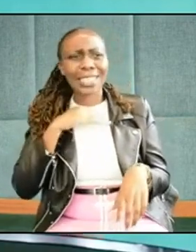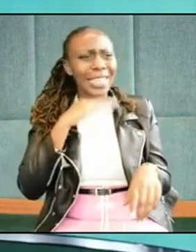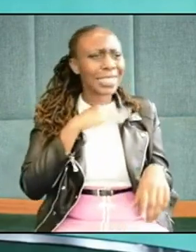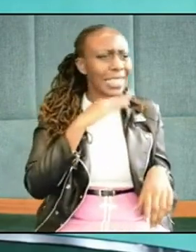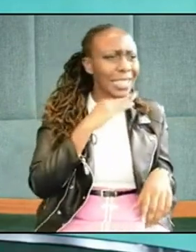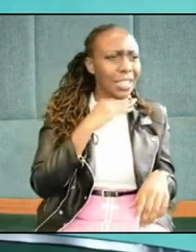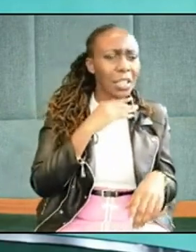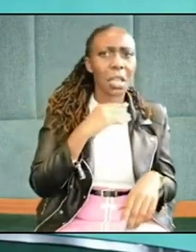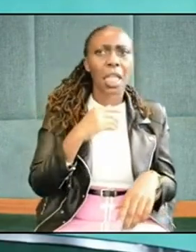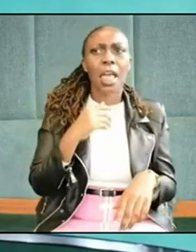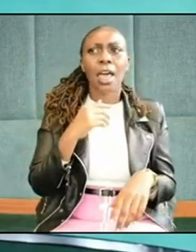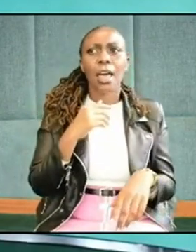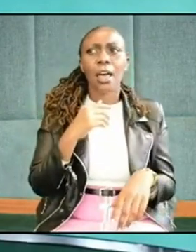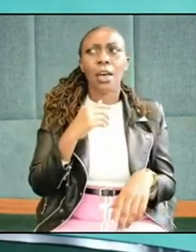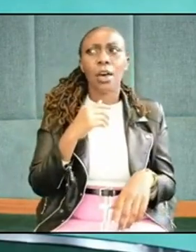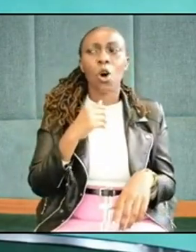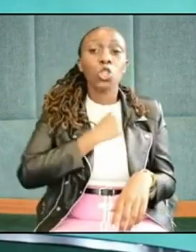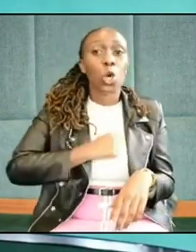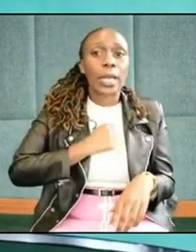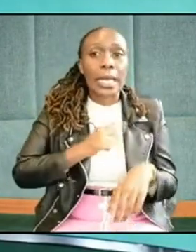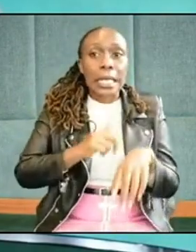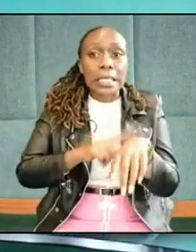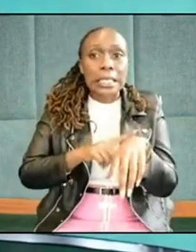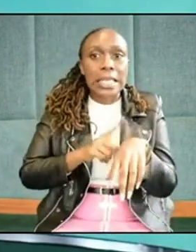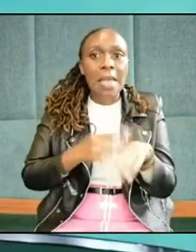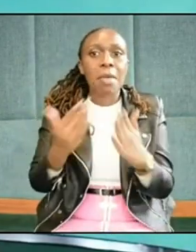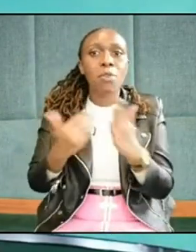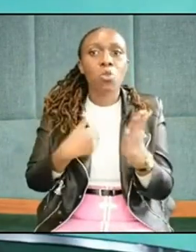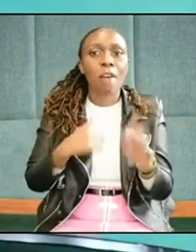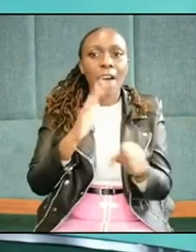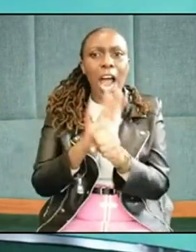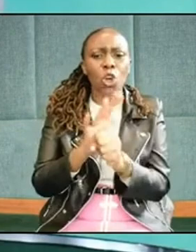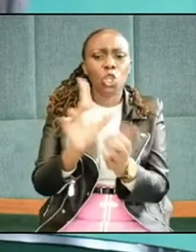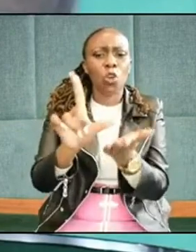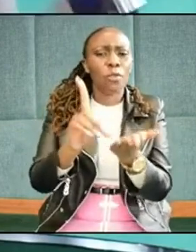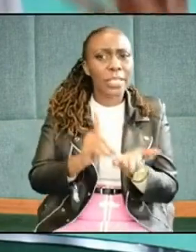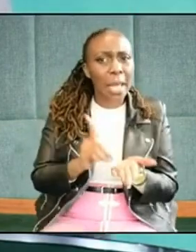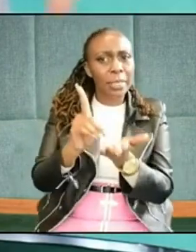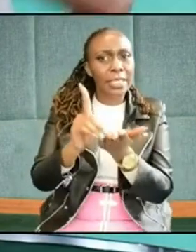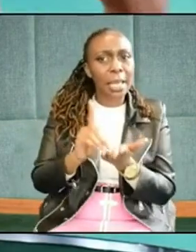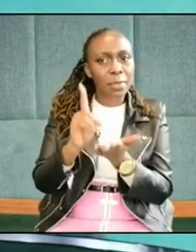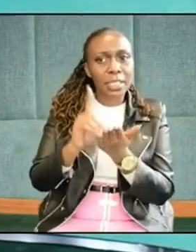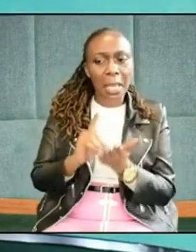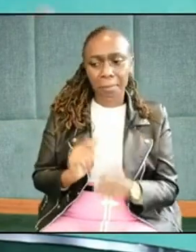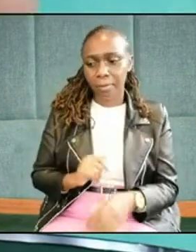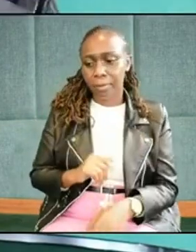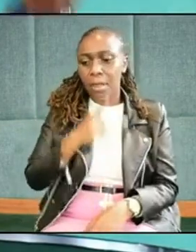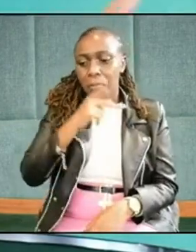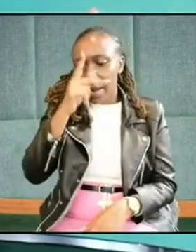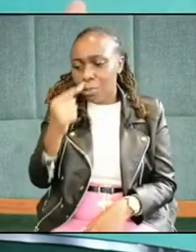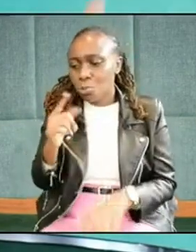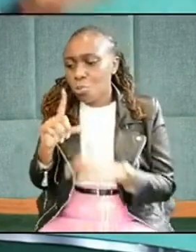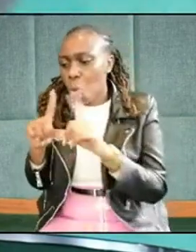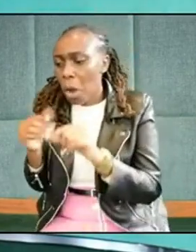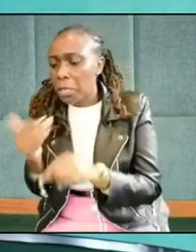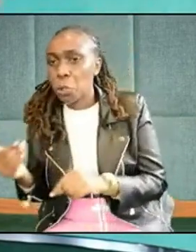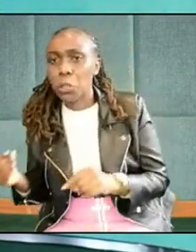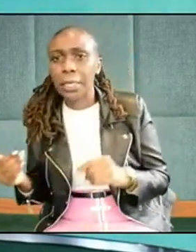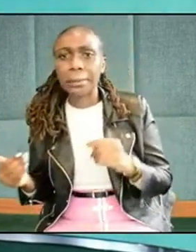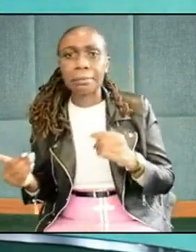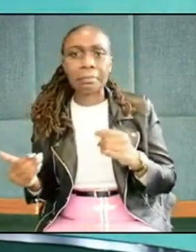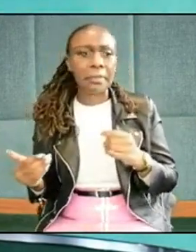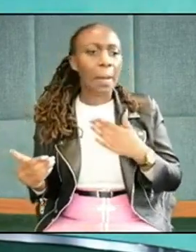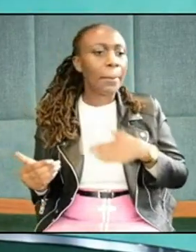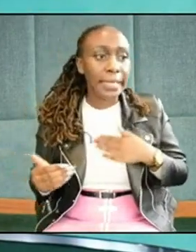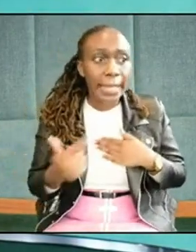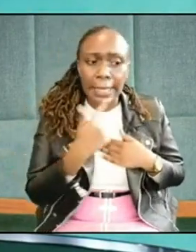that I am around. Go and tell them that Daddy is not here." But the children, in their innocence, they will come and say, "Daddy is